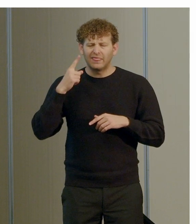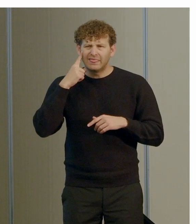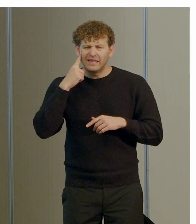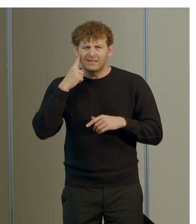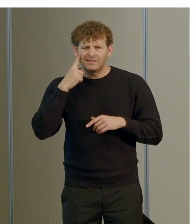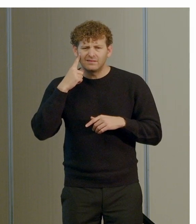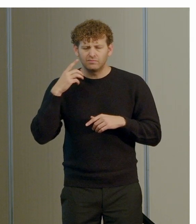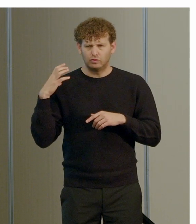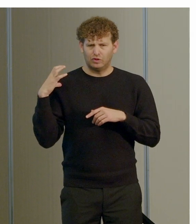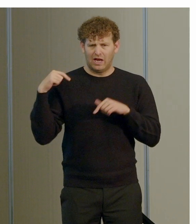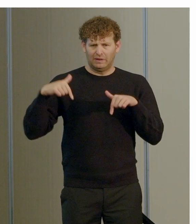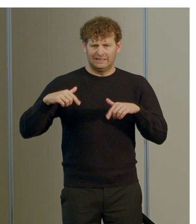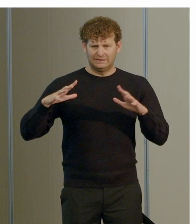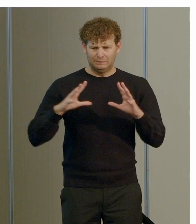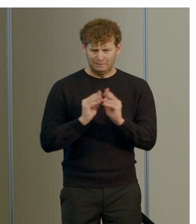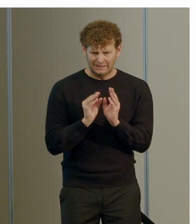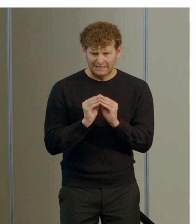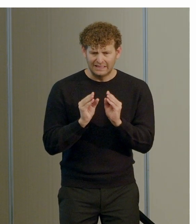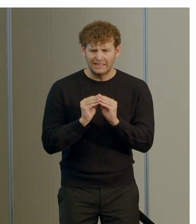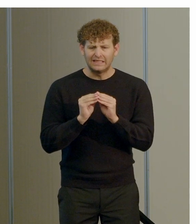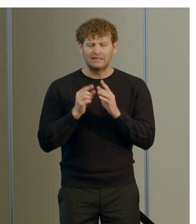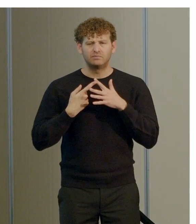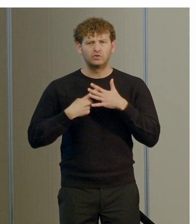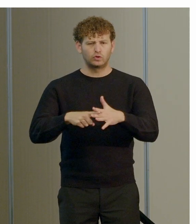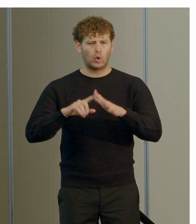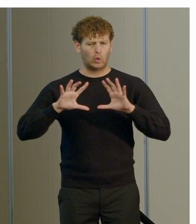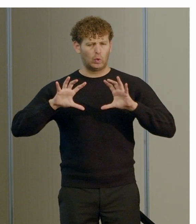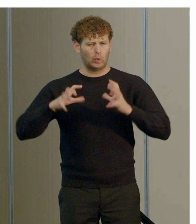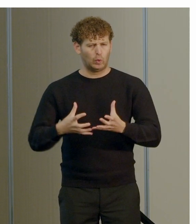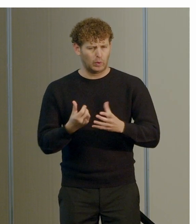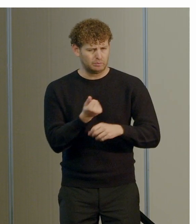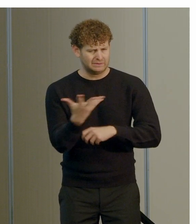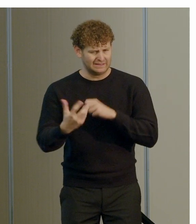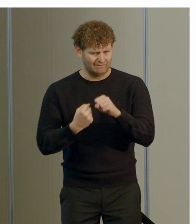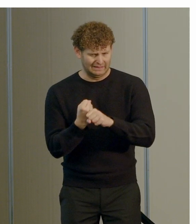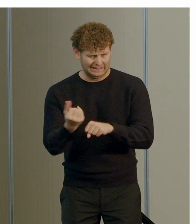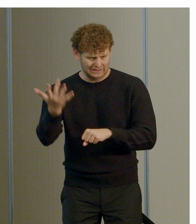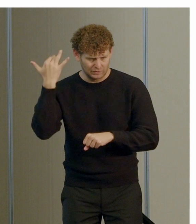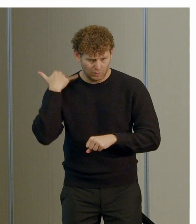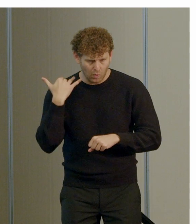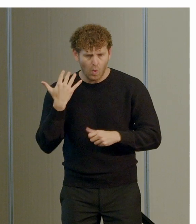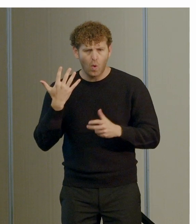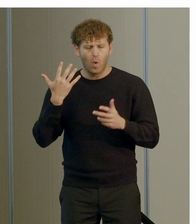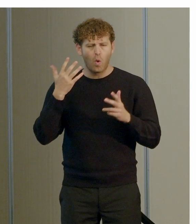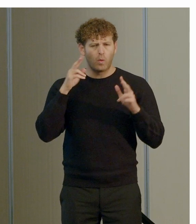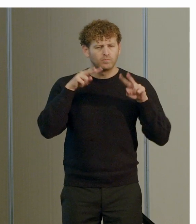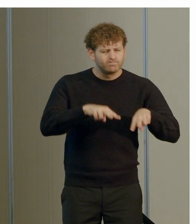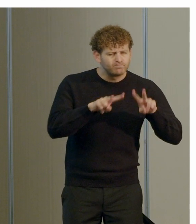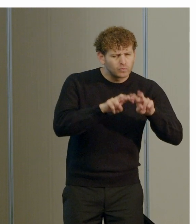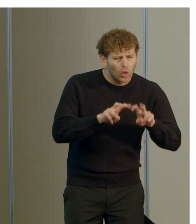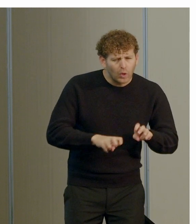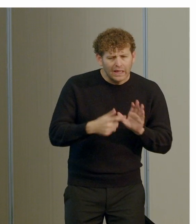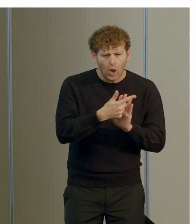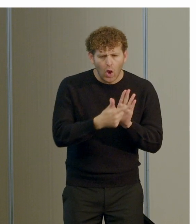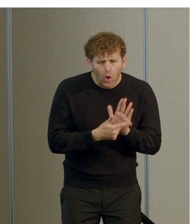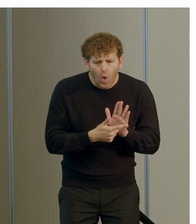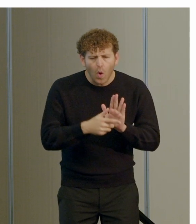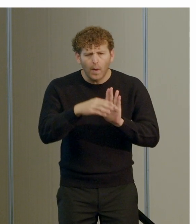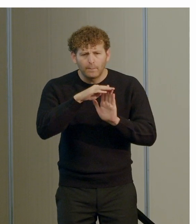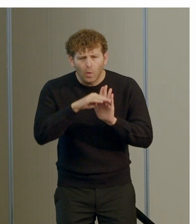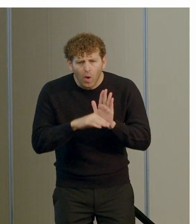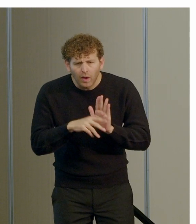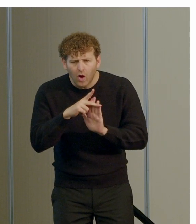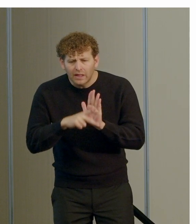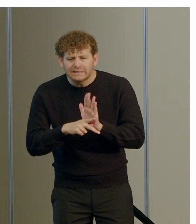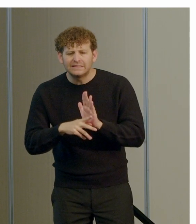ago that really was looking at not just laws and policies within the different areas of Canada and the United States. We also